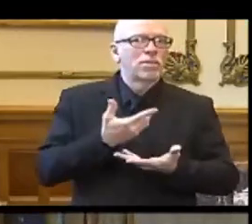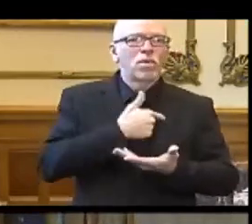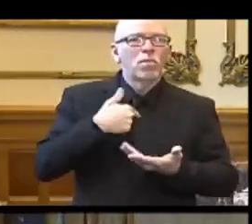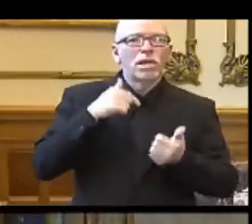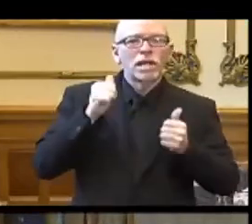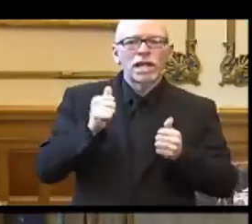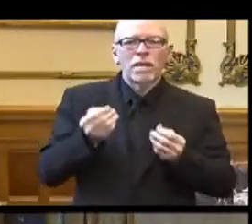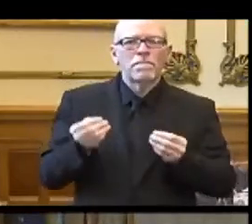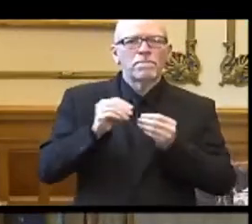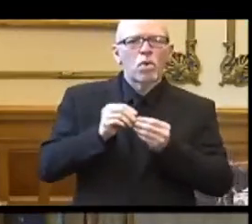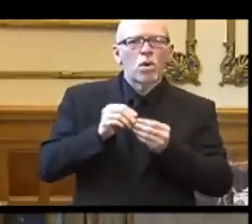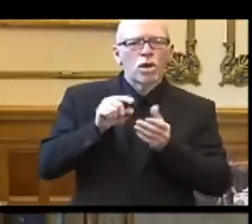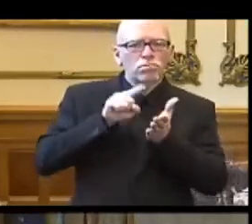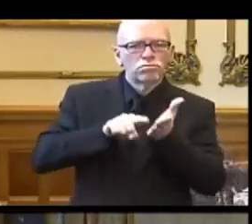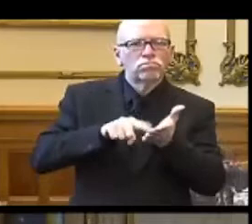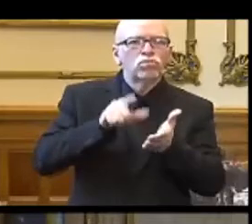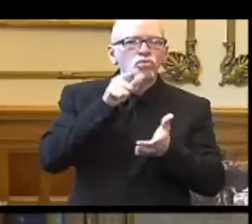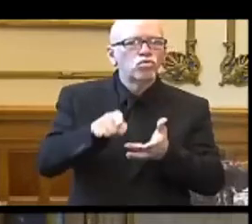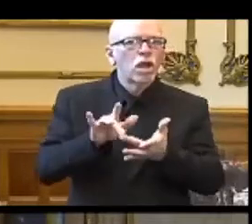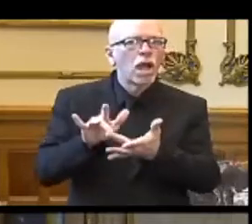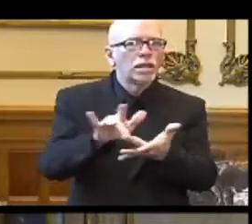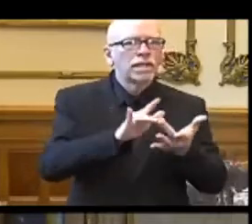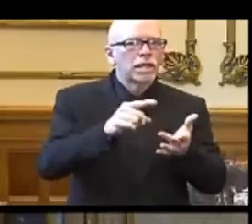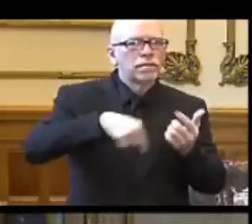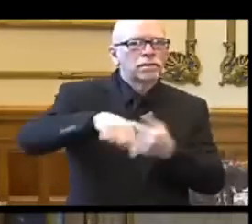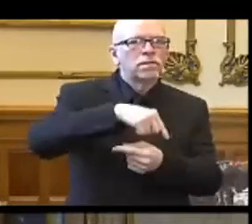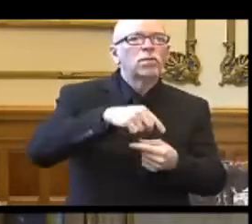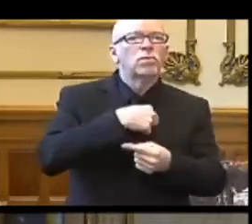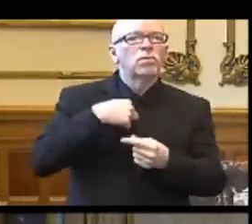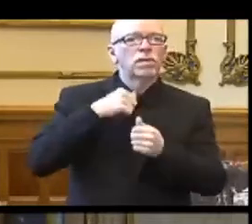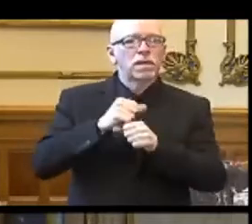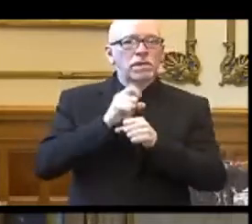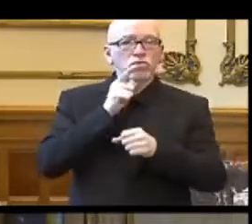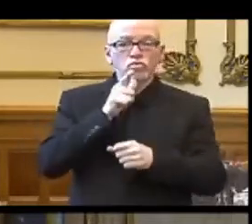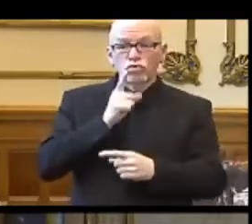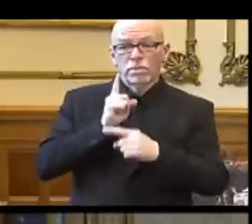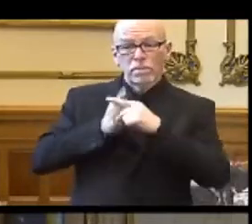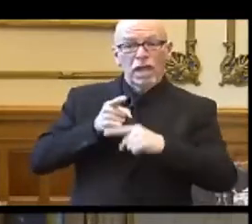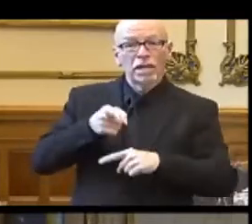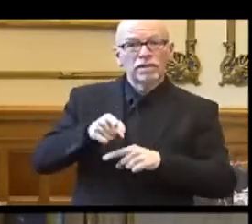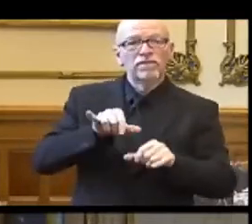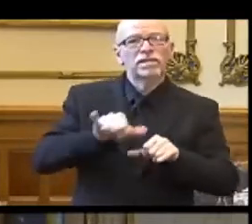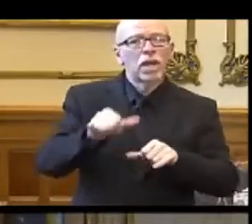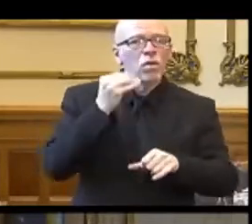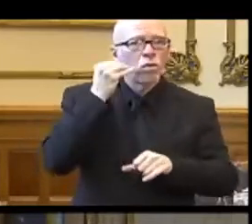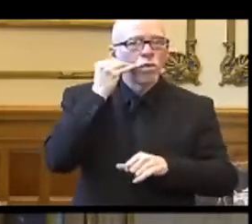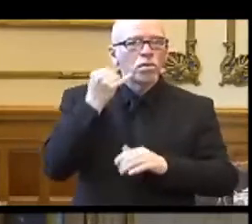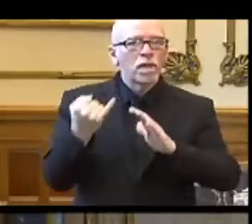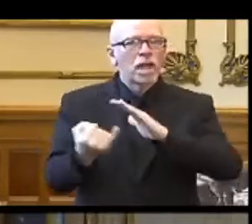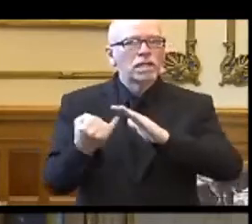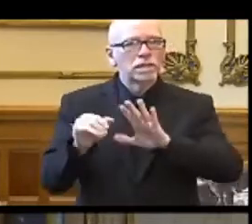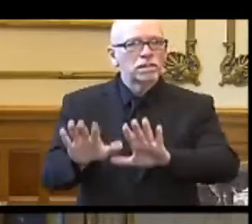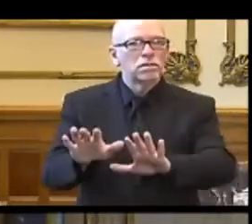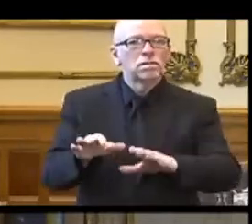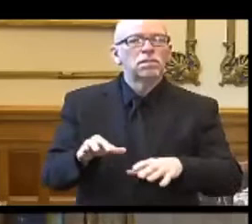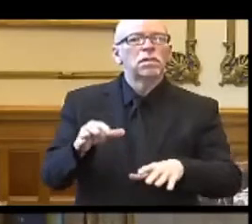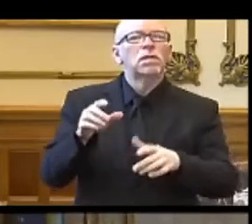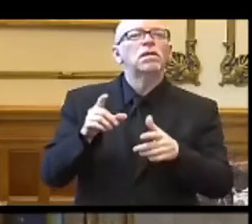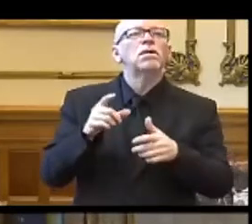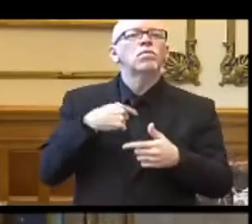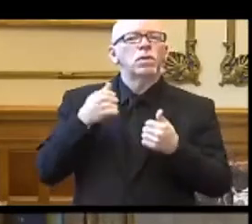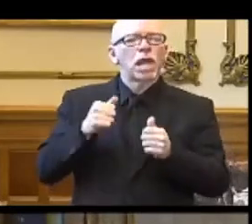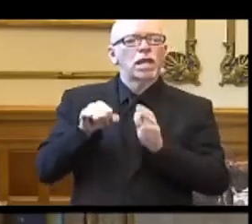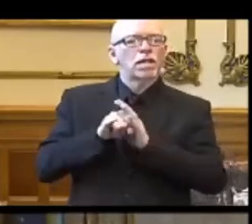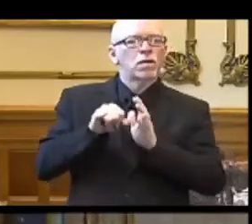robust contact tracing. It allows us to ensure that those who are positive are at home isolating and that we can then